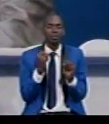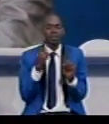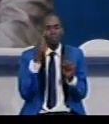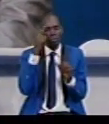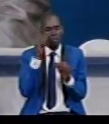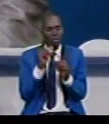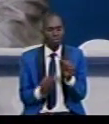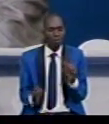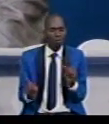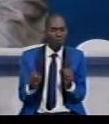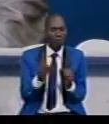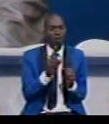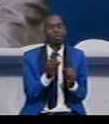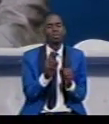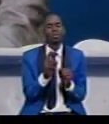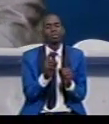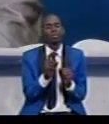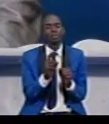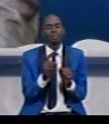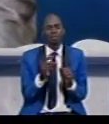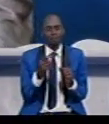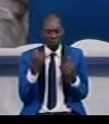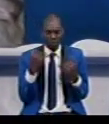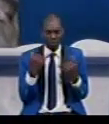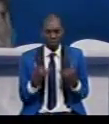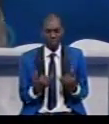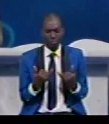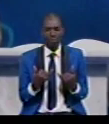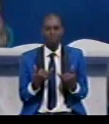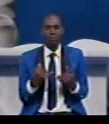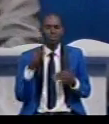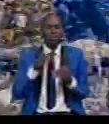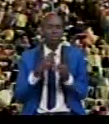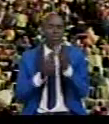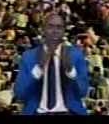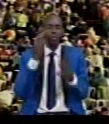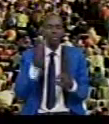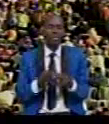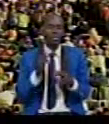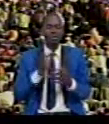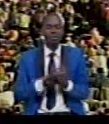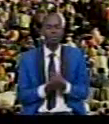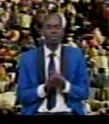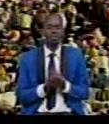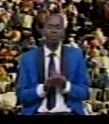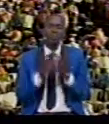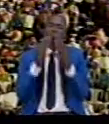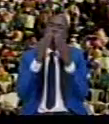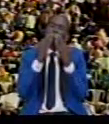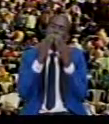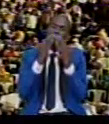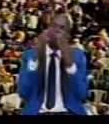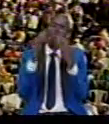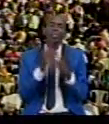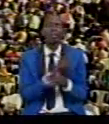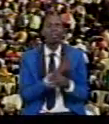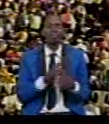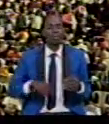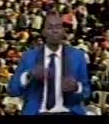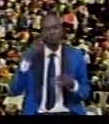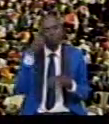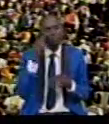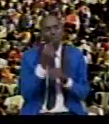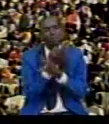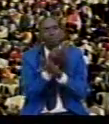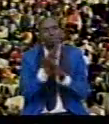everyone believing right now in Jesus' name. Thank you, Lord, for the freedom, for the salvation,